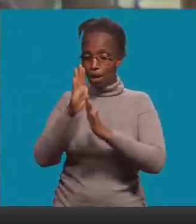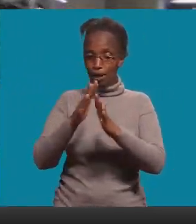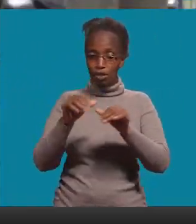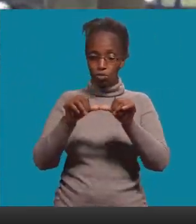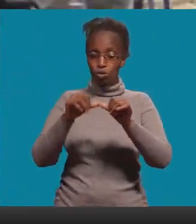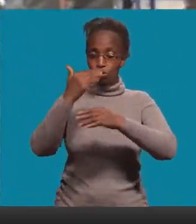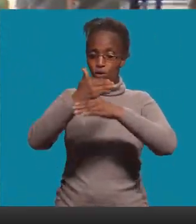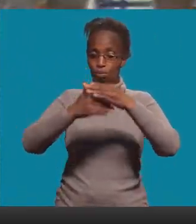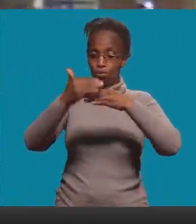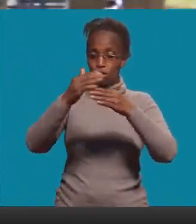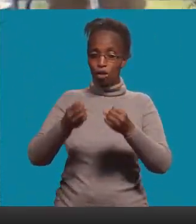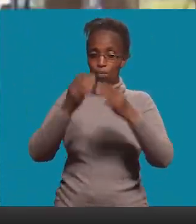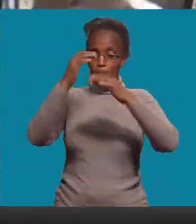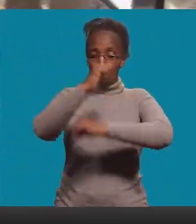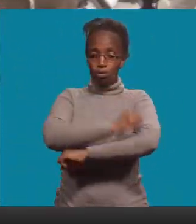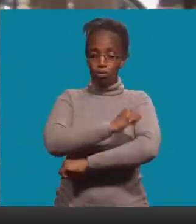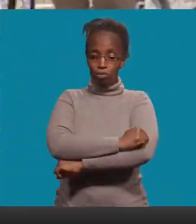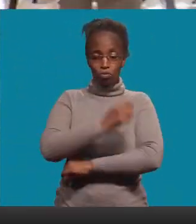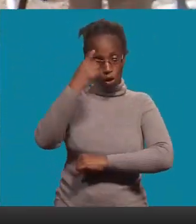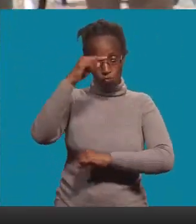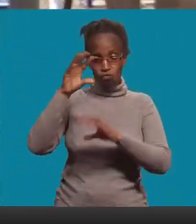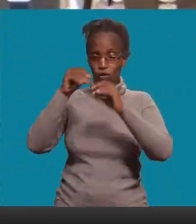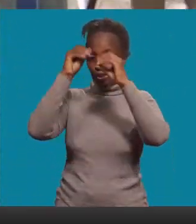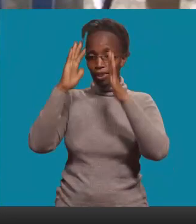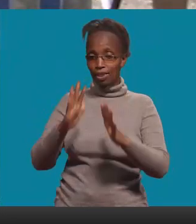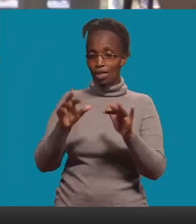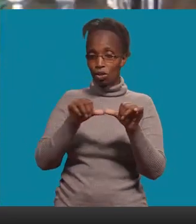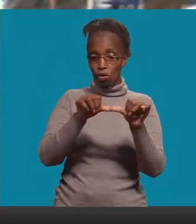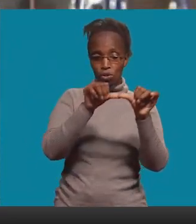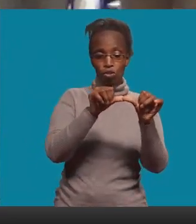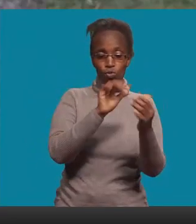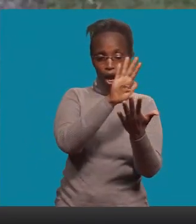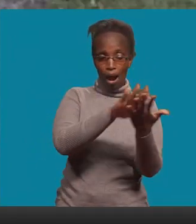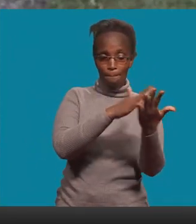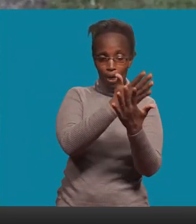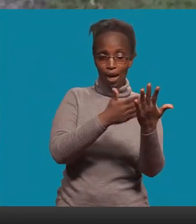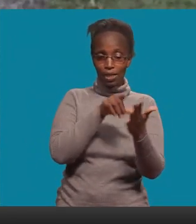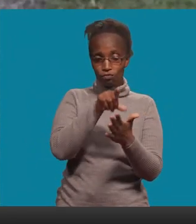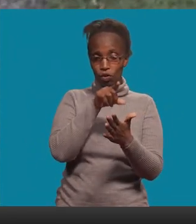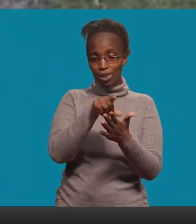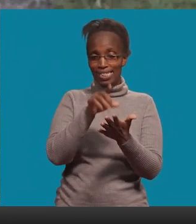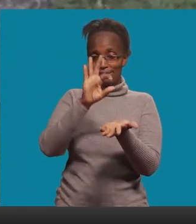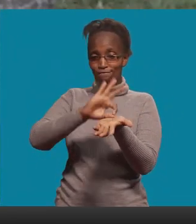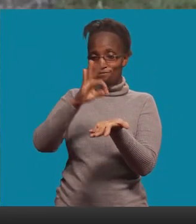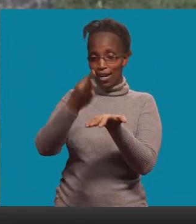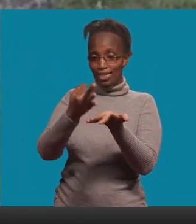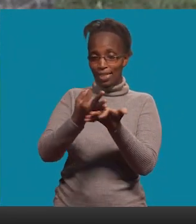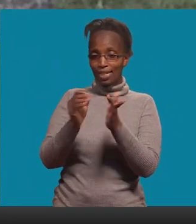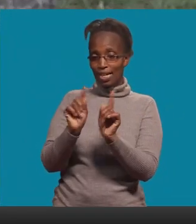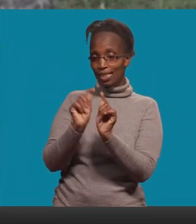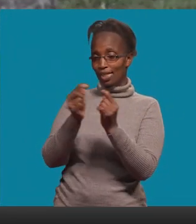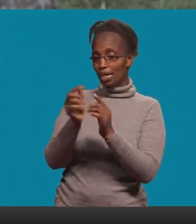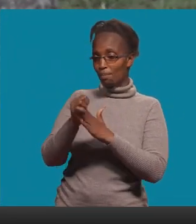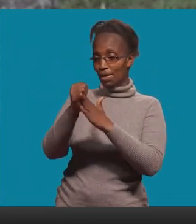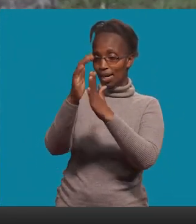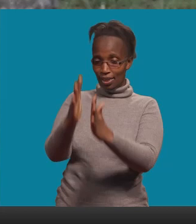kuwahimili wanaoishi na ulemavu kutoka serikali kuu. For teachers, continue to apply for that grant. I am sure our team